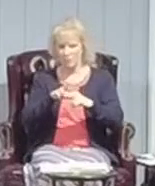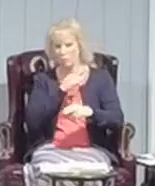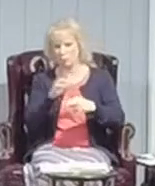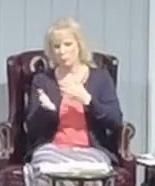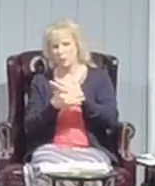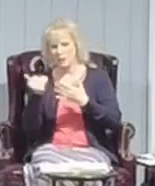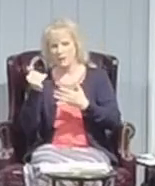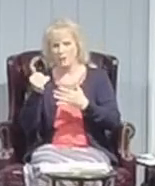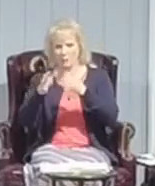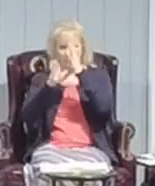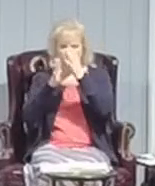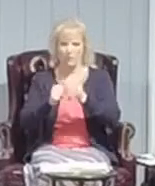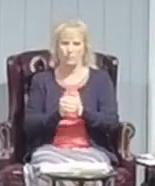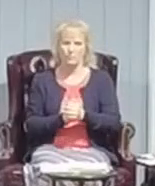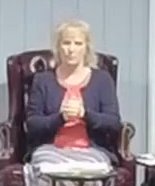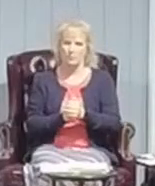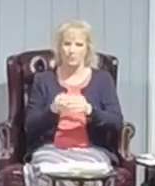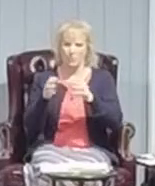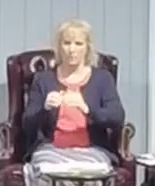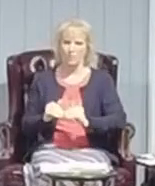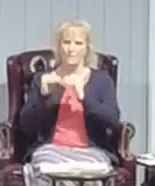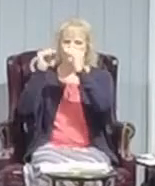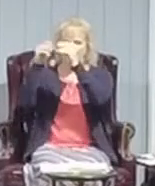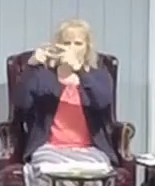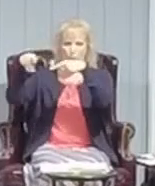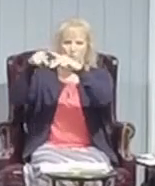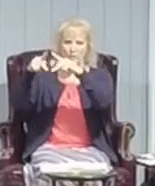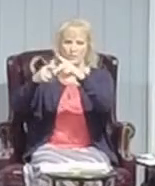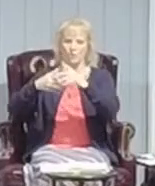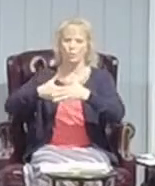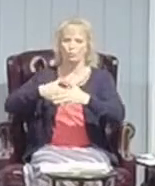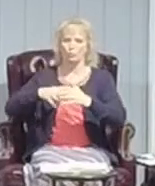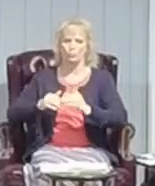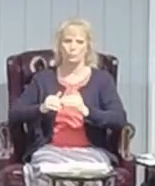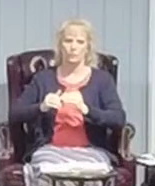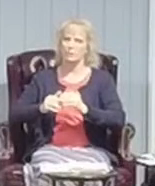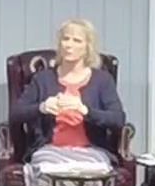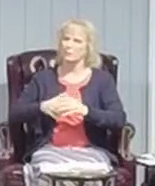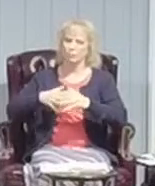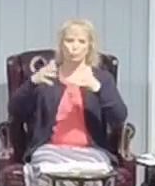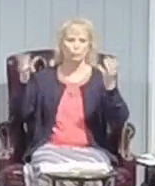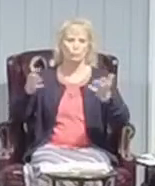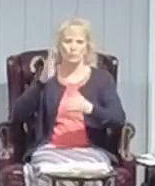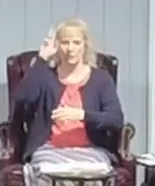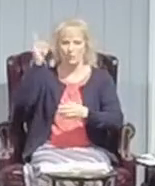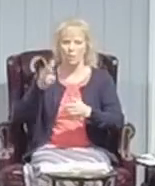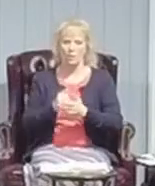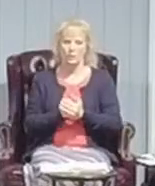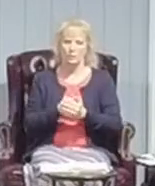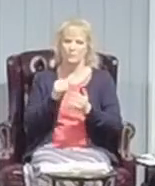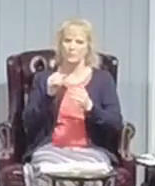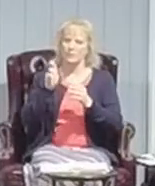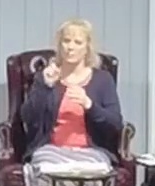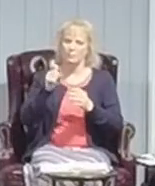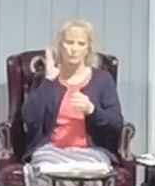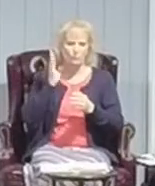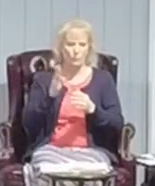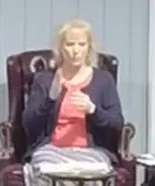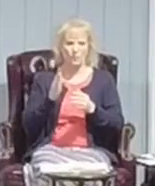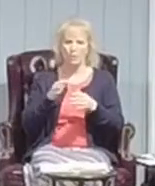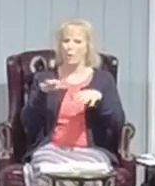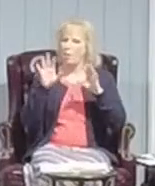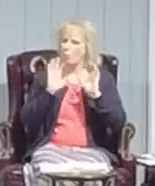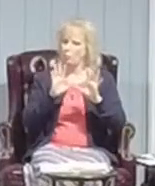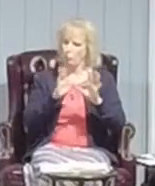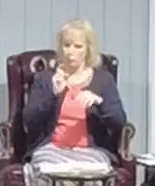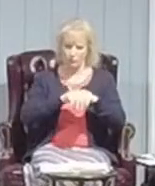the position of greatest honor. Wow. Must have been a wonderful time for Jesus after all